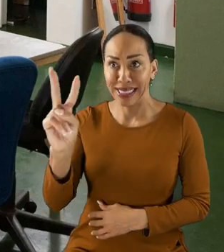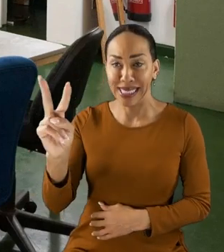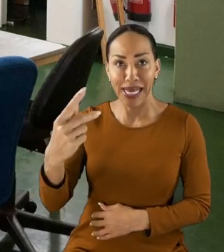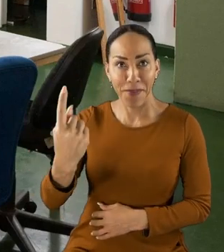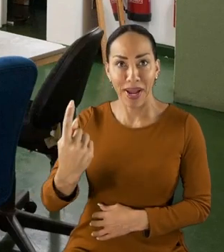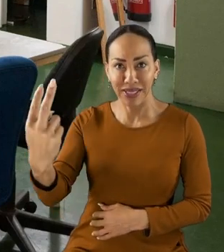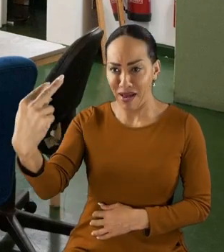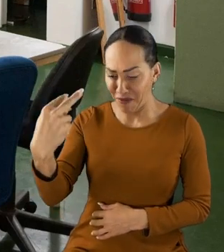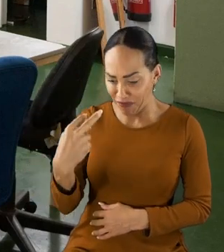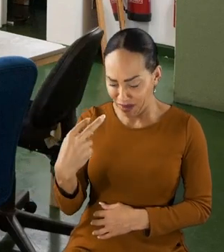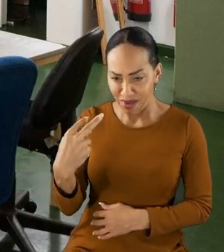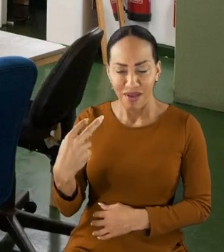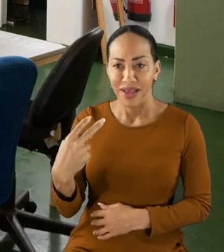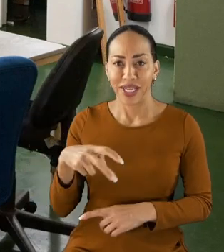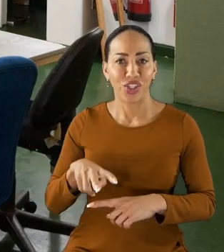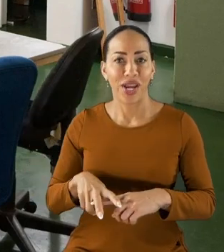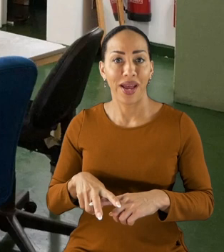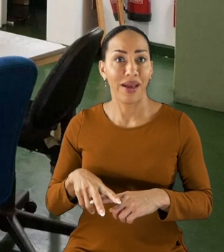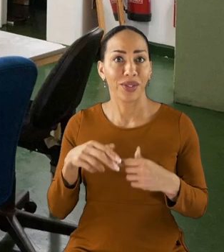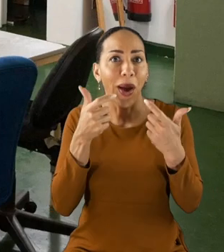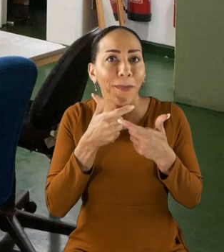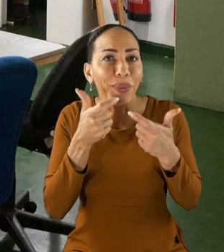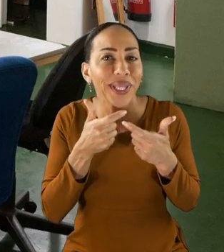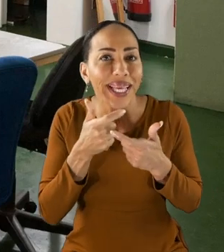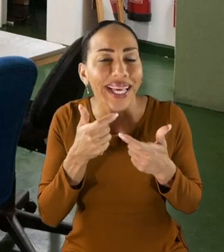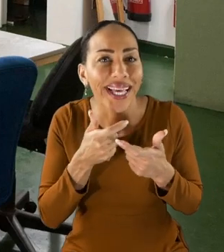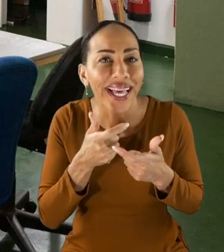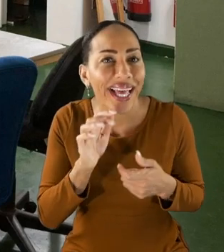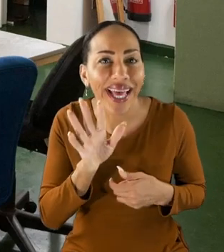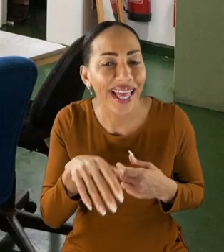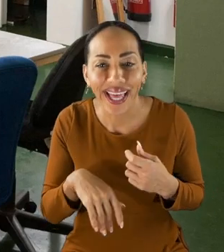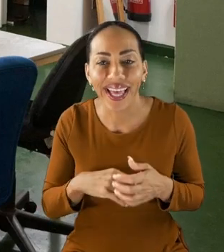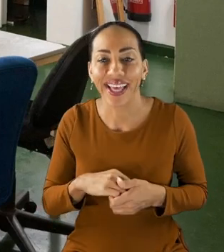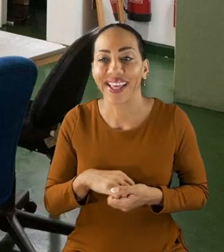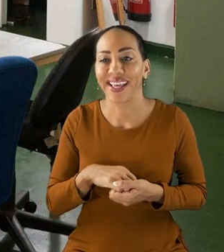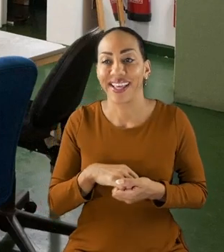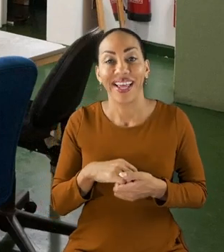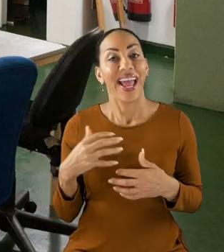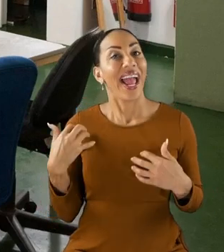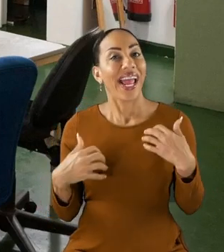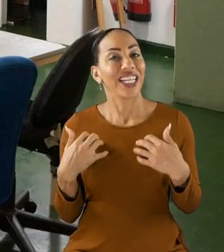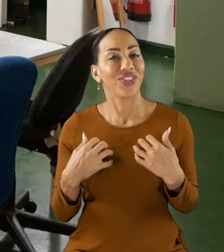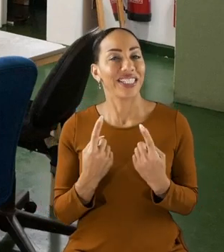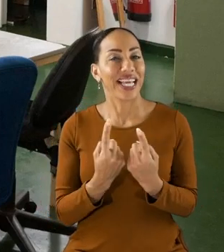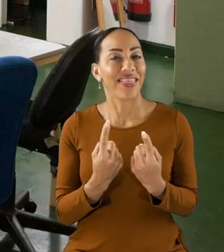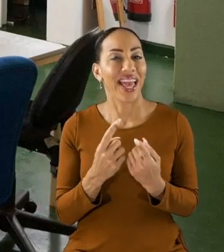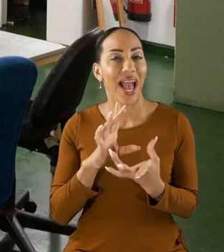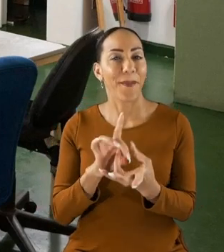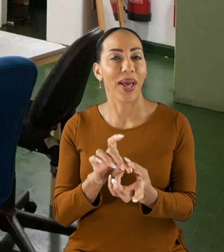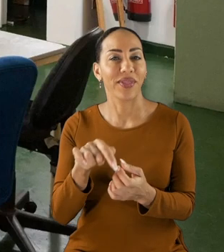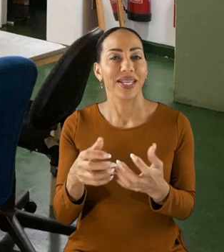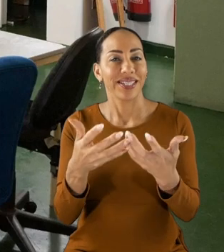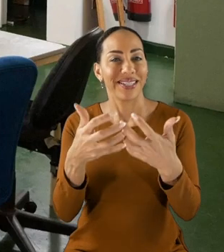in a way, I'm mostly finding very amusing. But that I think one of the interesting things about this technology